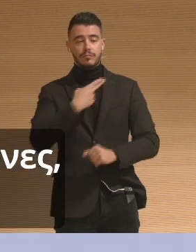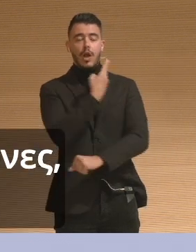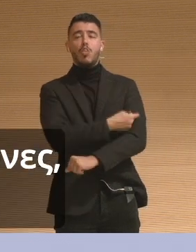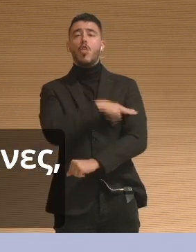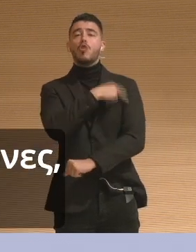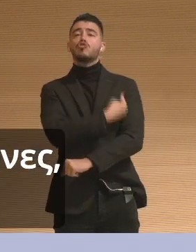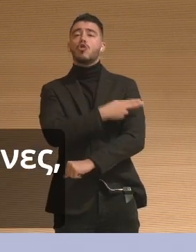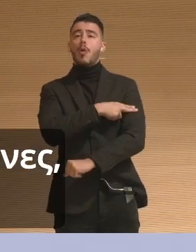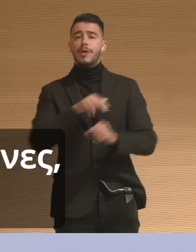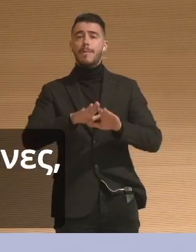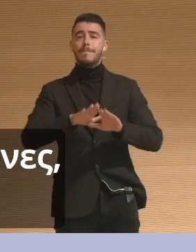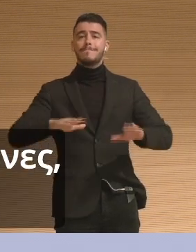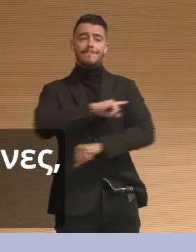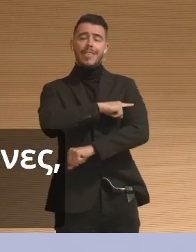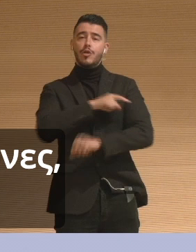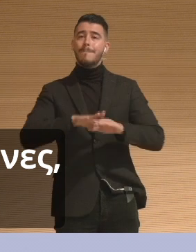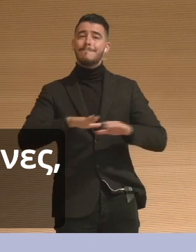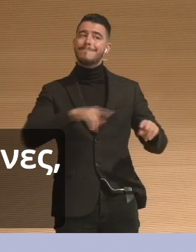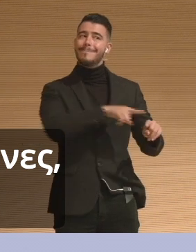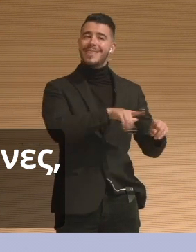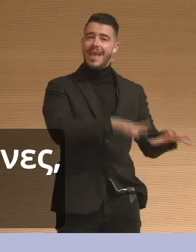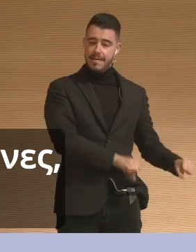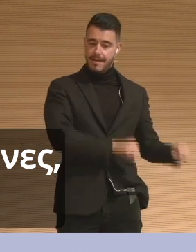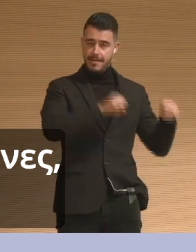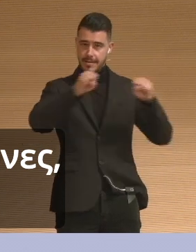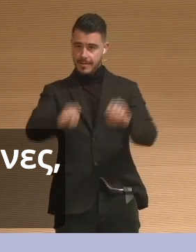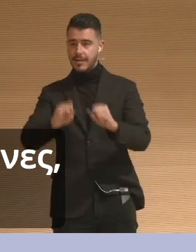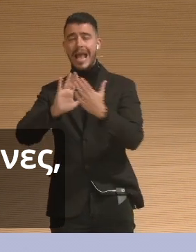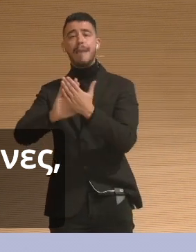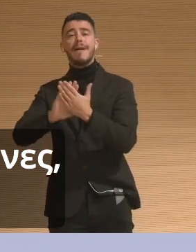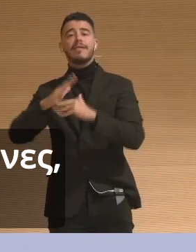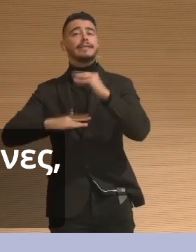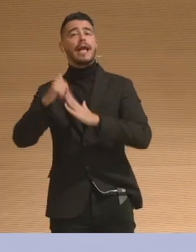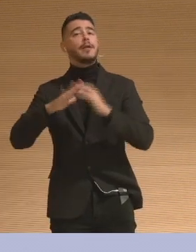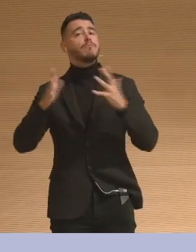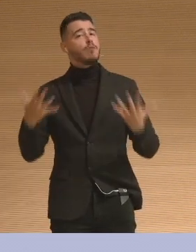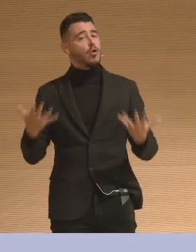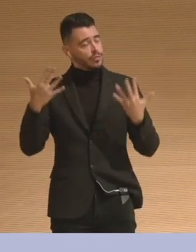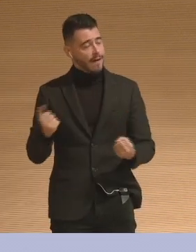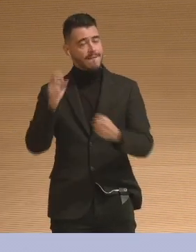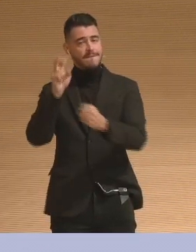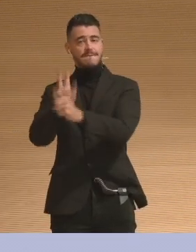up in children's homes, hostels, and in foster care.